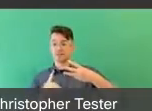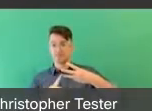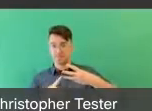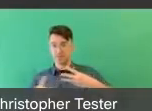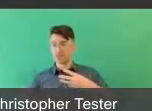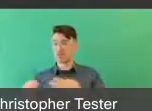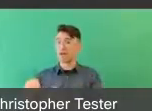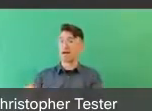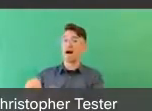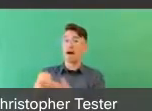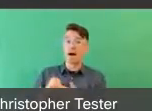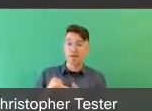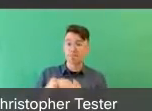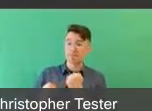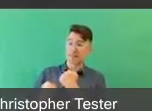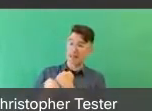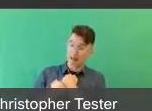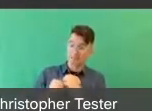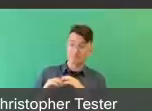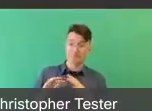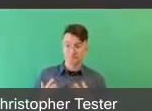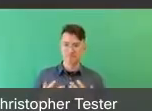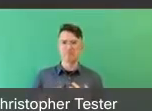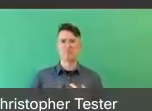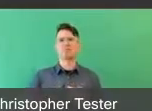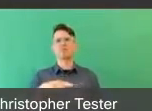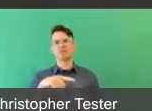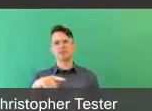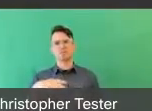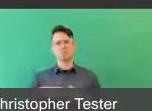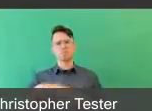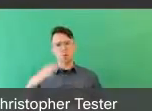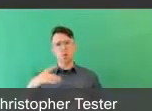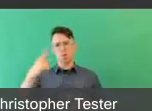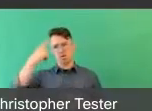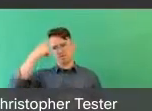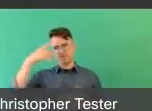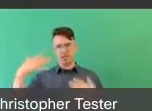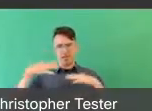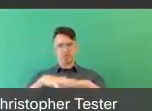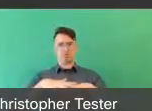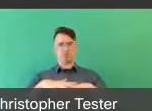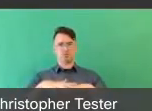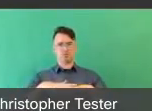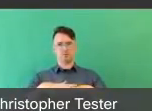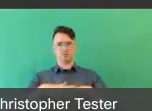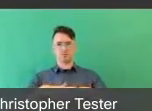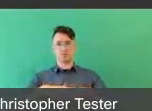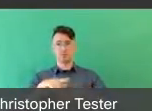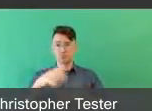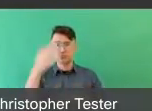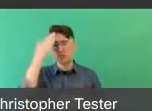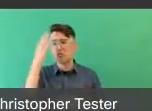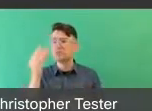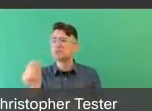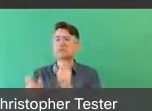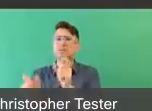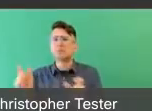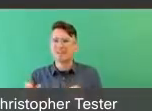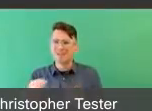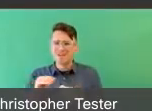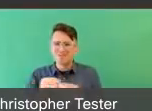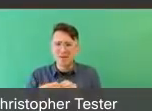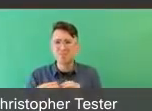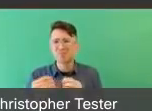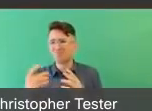people who are not connected, they're not as lucky as many of you. So help us bridge this gap. And Victor, in your community, I